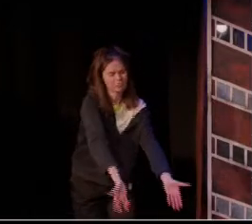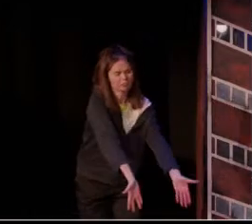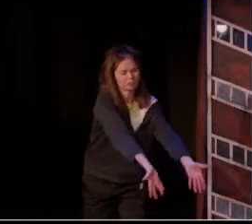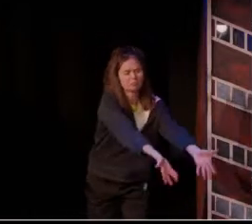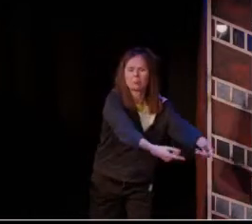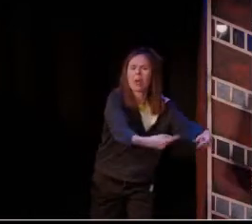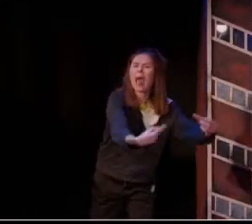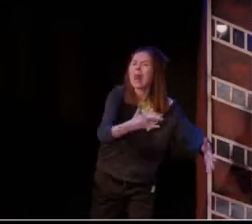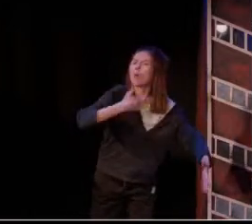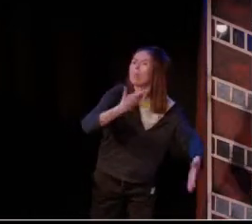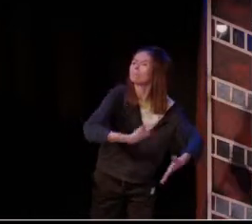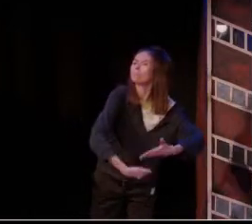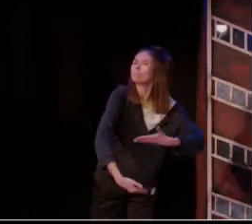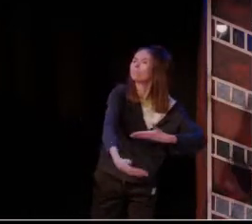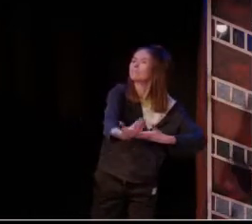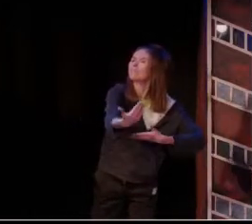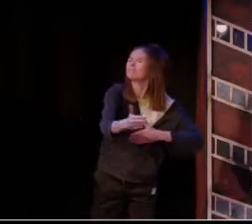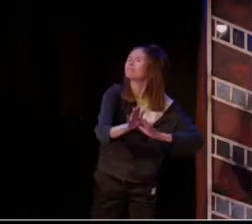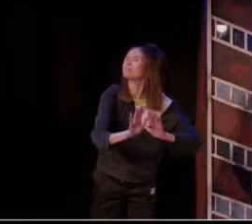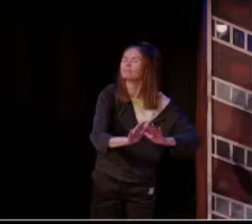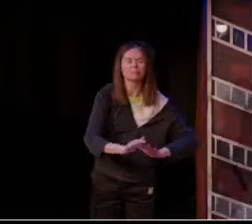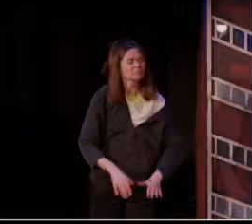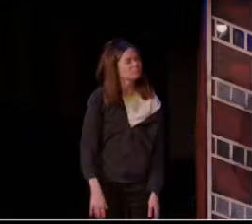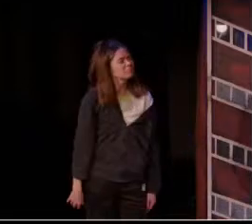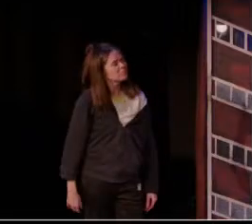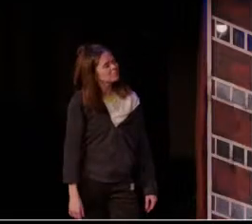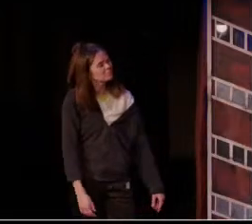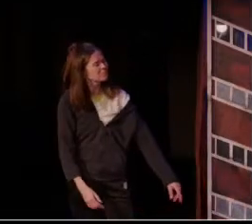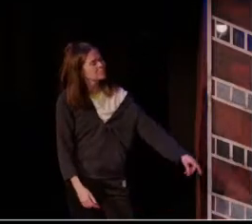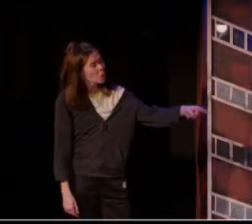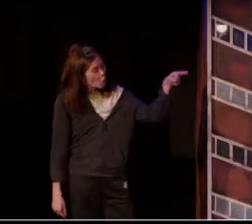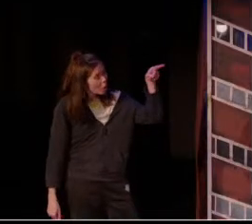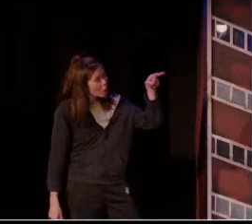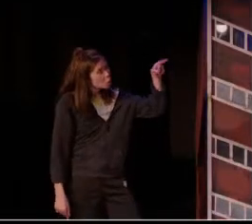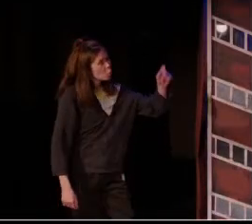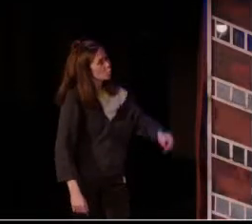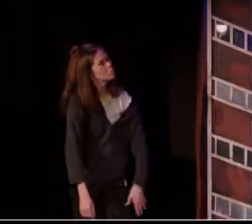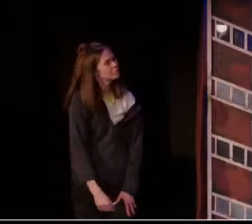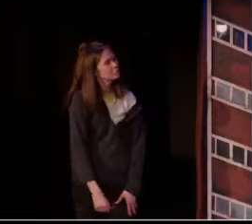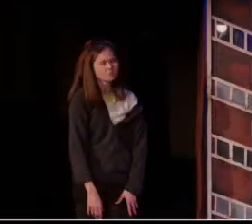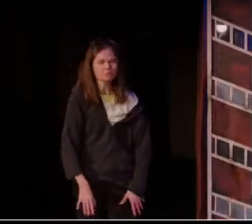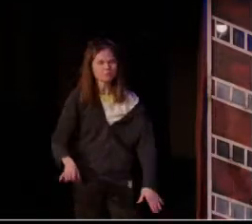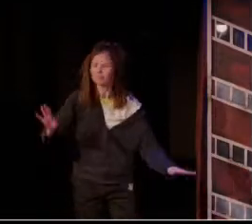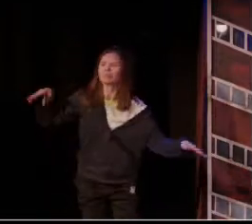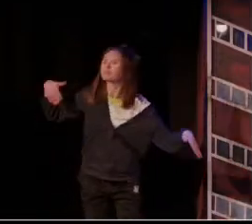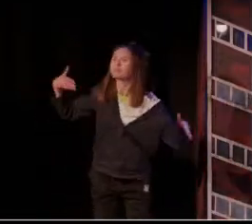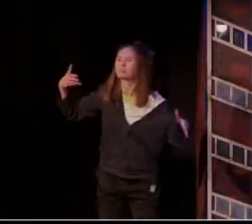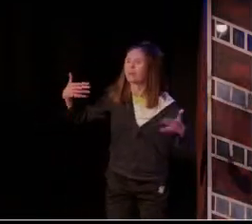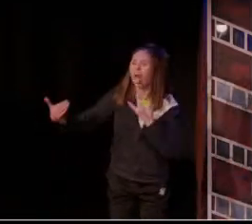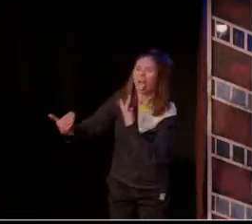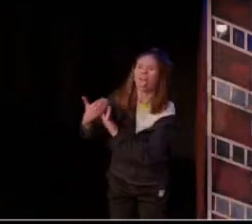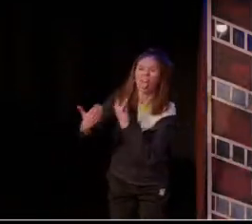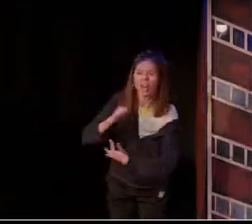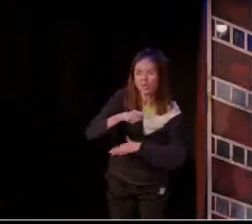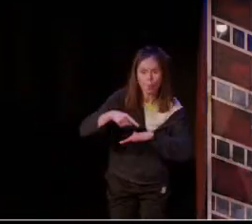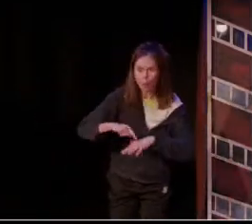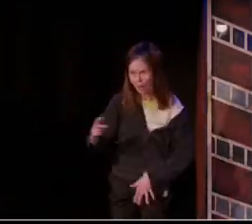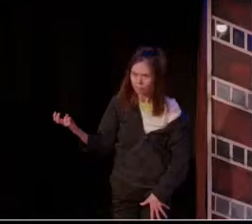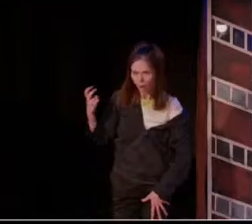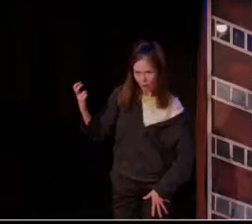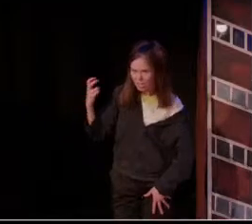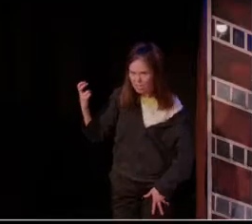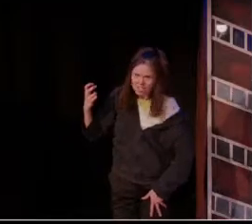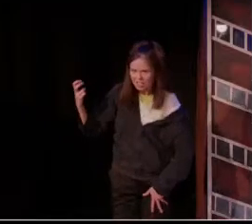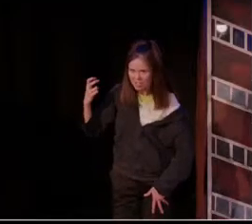You, sir, you who have been so meekly meddlesome with your Lady Shrew, your nagging midwife, to save